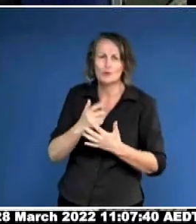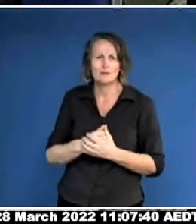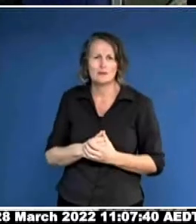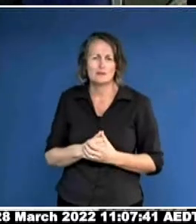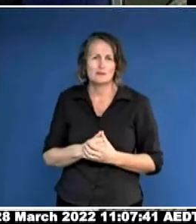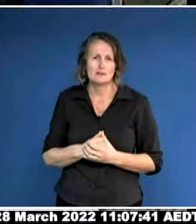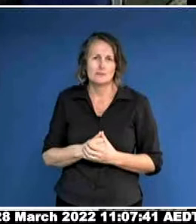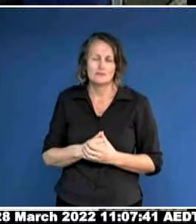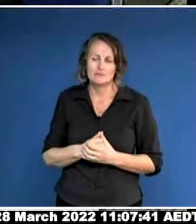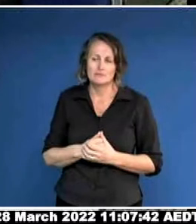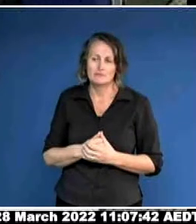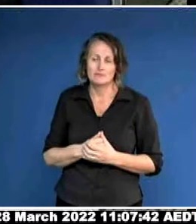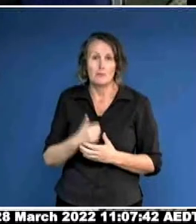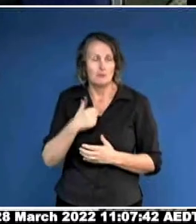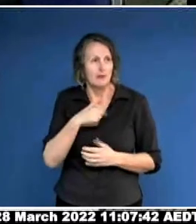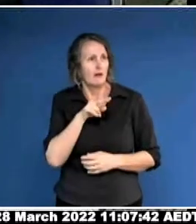He sucked me in with his charm.